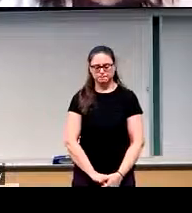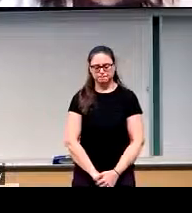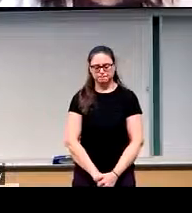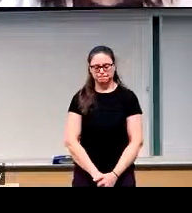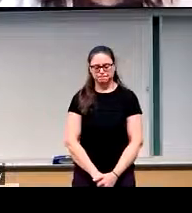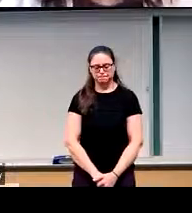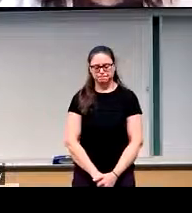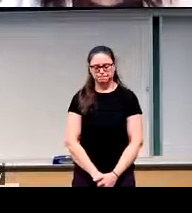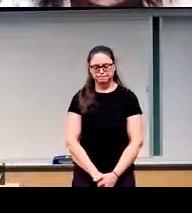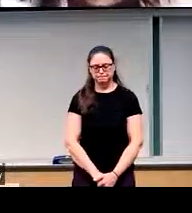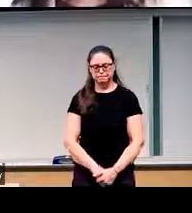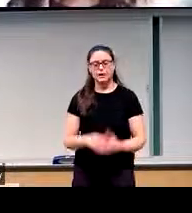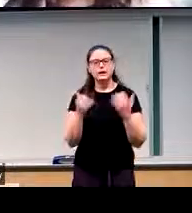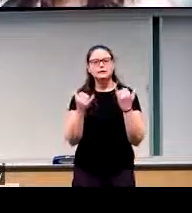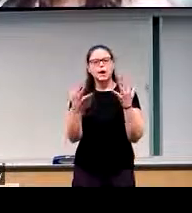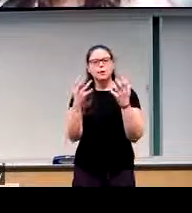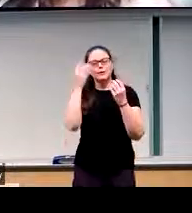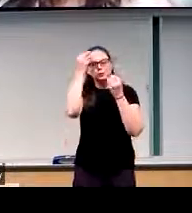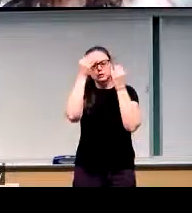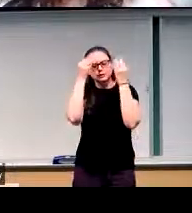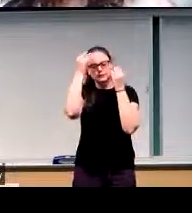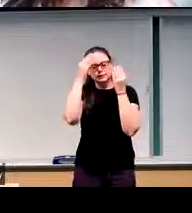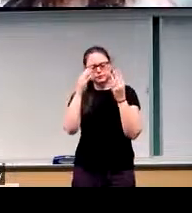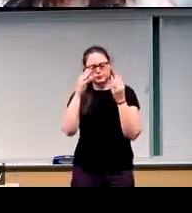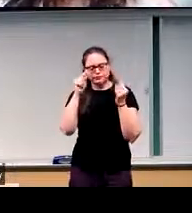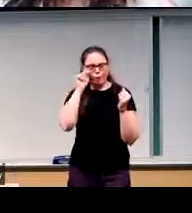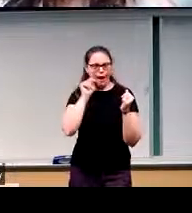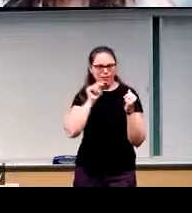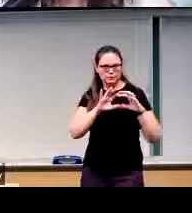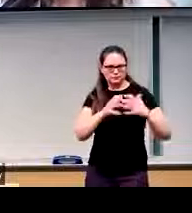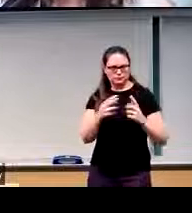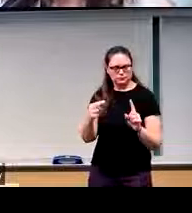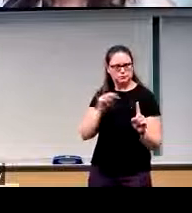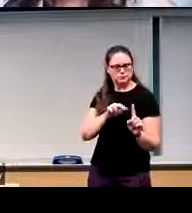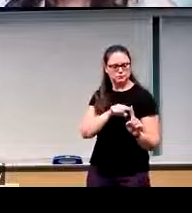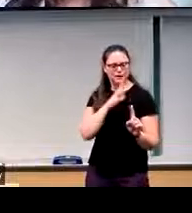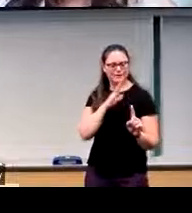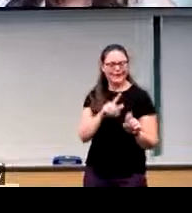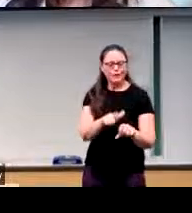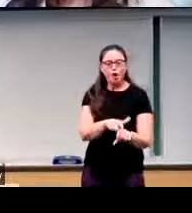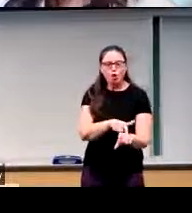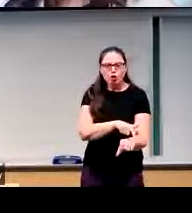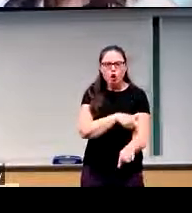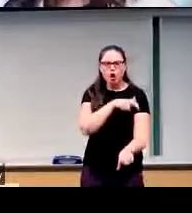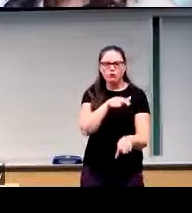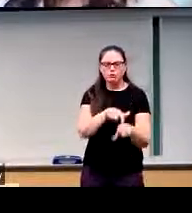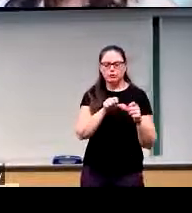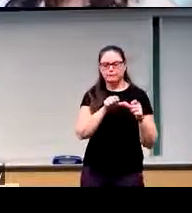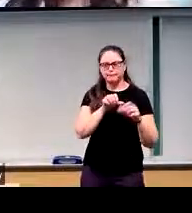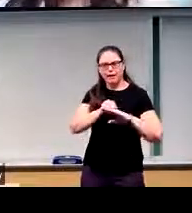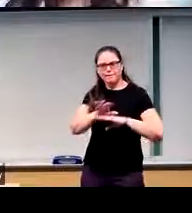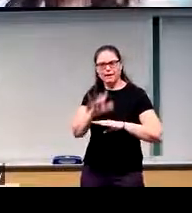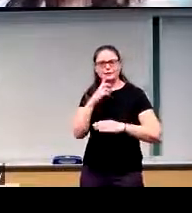Now we're going to consider aspects of adolescence that can have long-reaching effects on